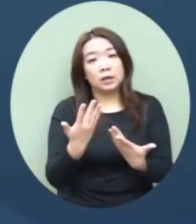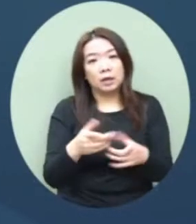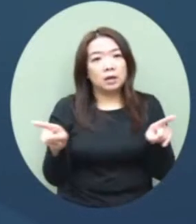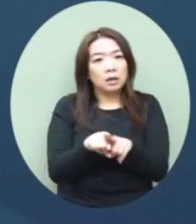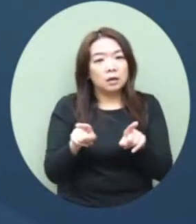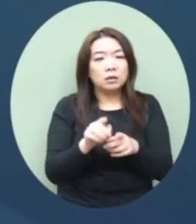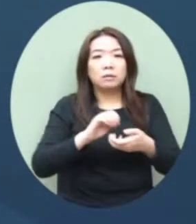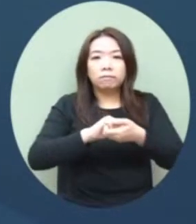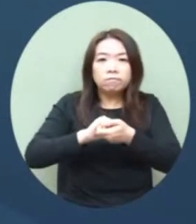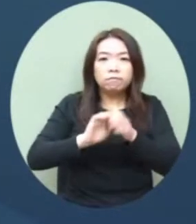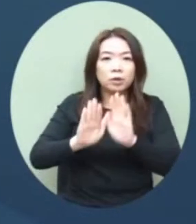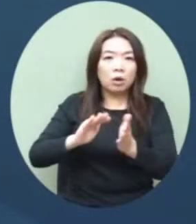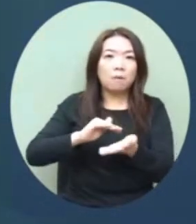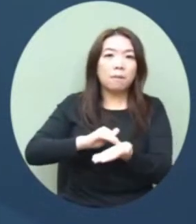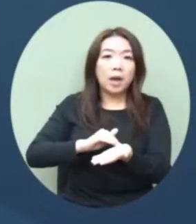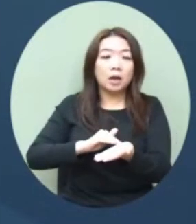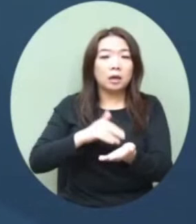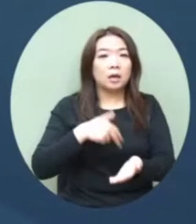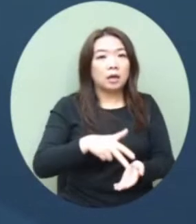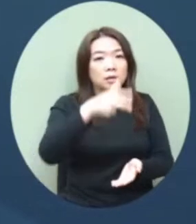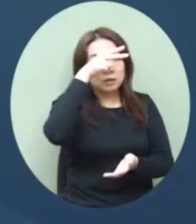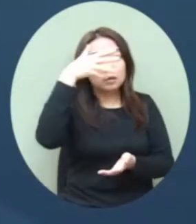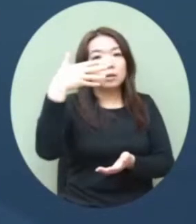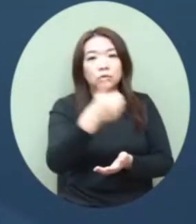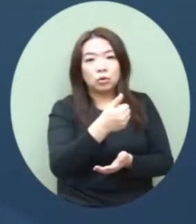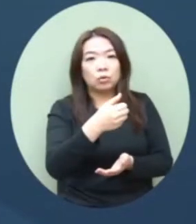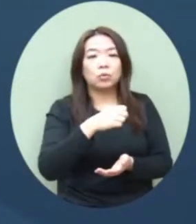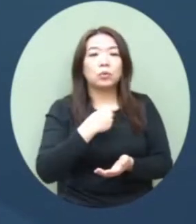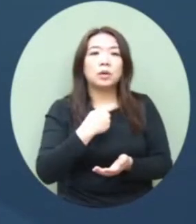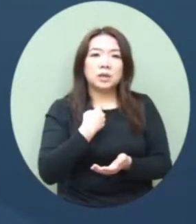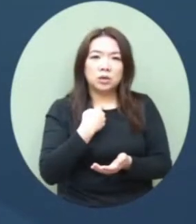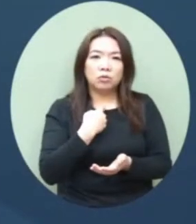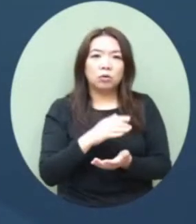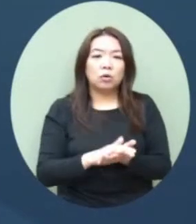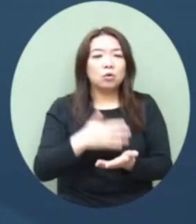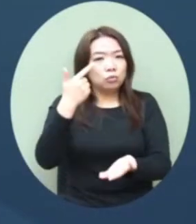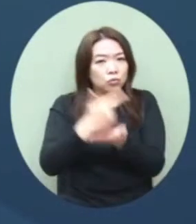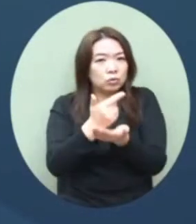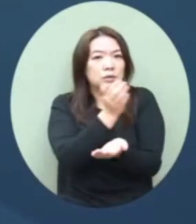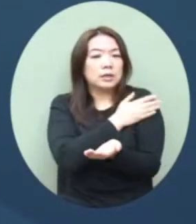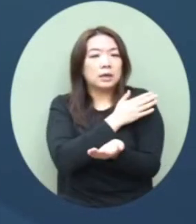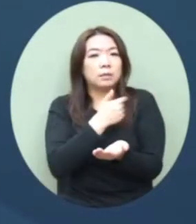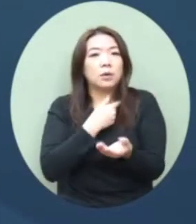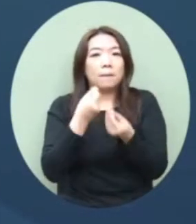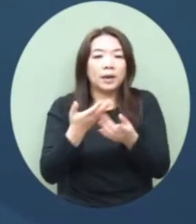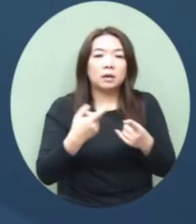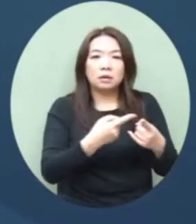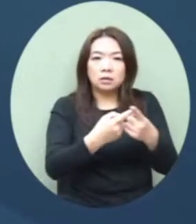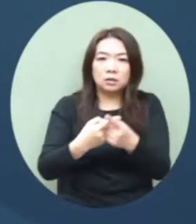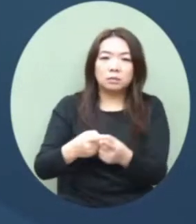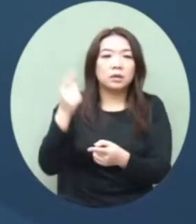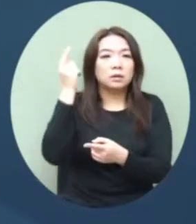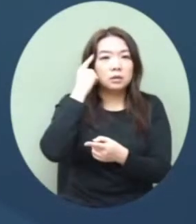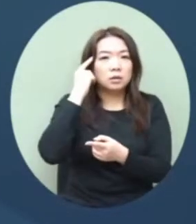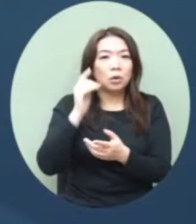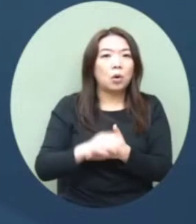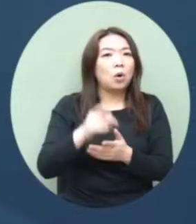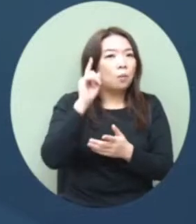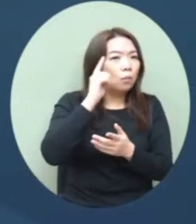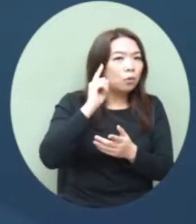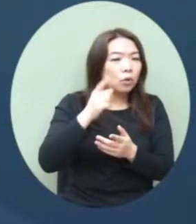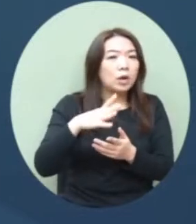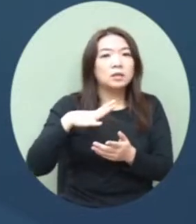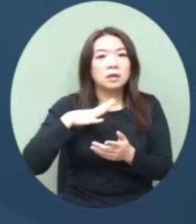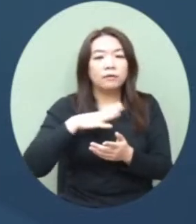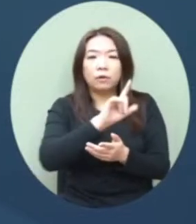center. So please don't keep laboring on this point. We should stand united to fight the pandemic. As a chief executive,